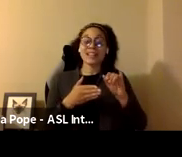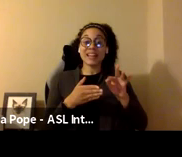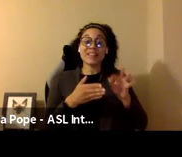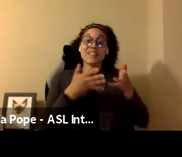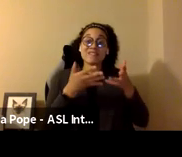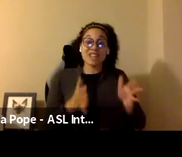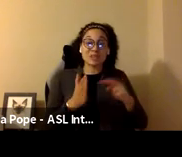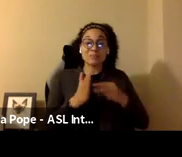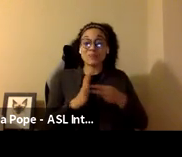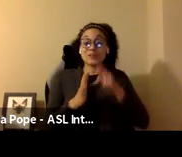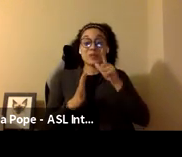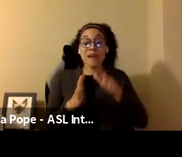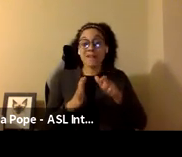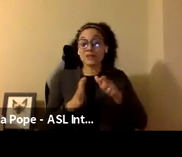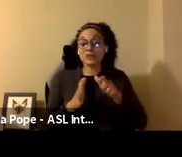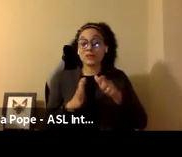take the trash out that night.